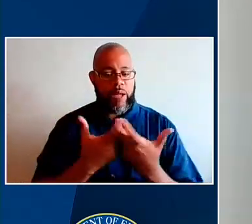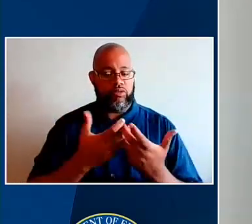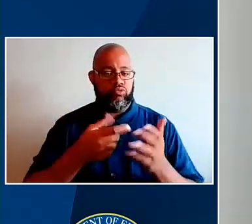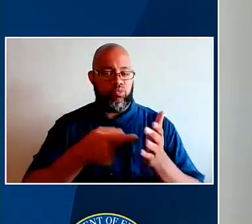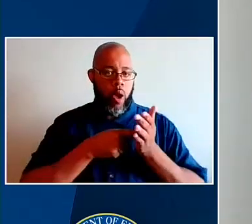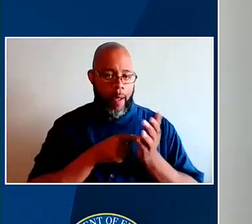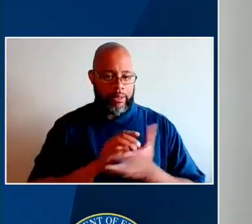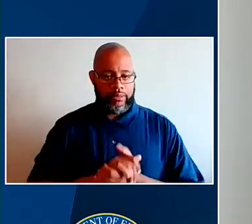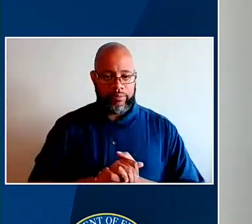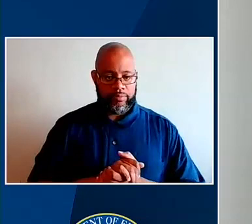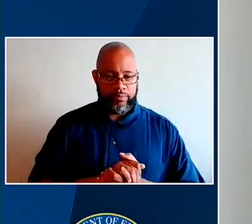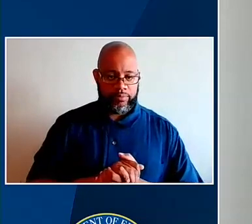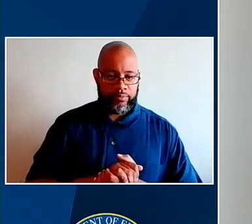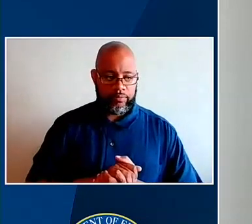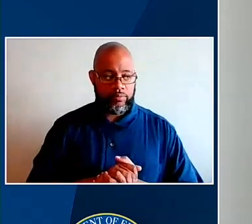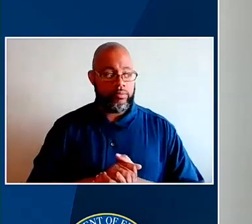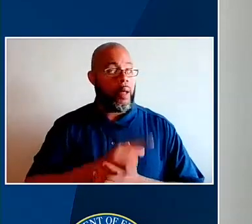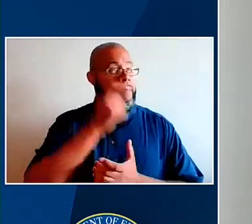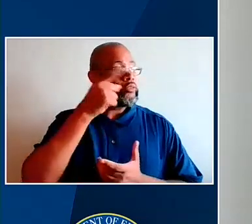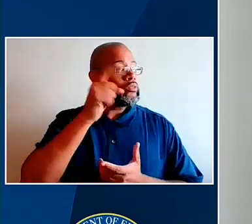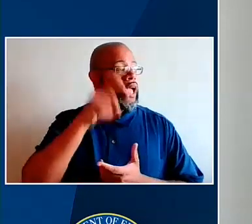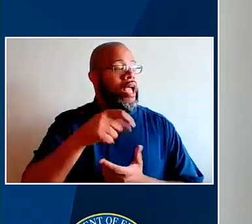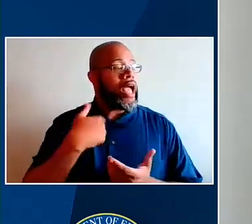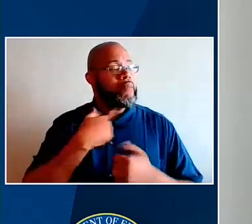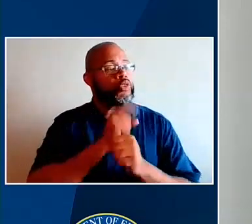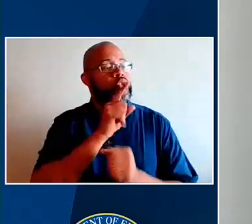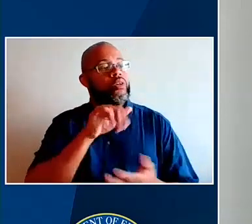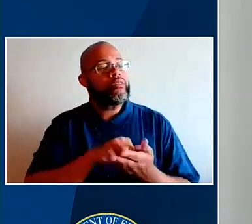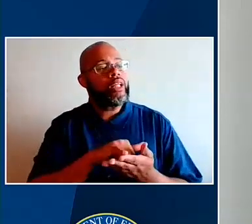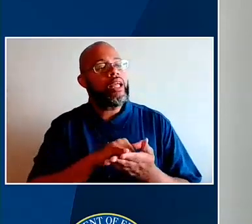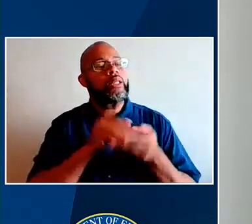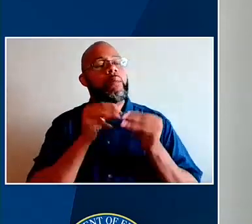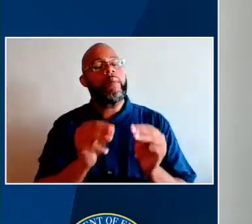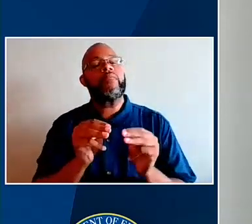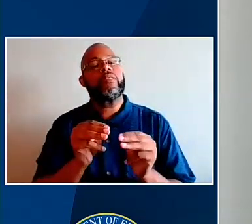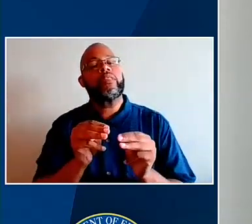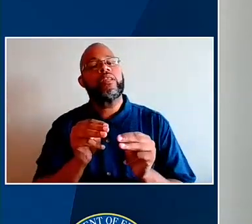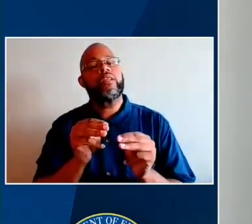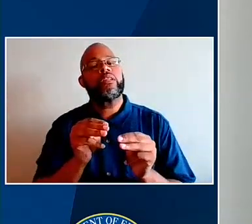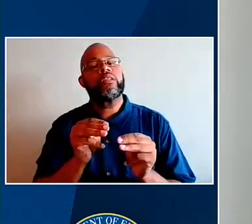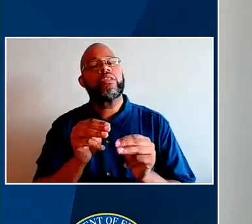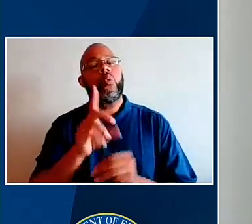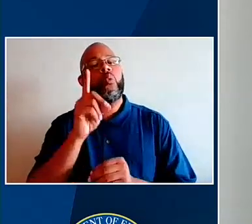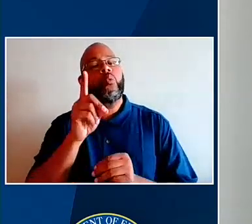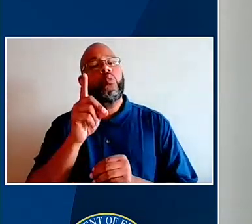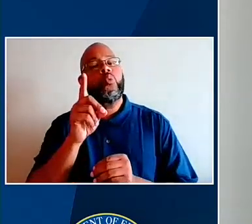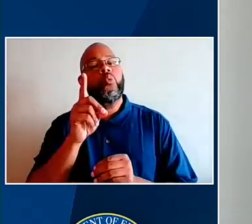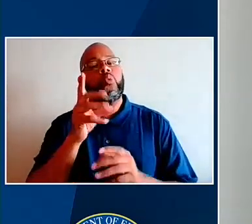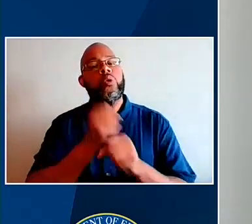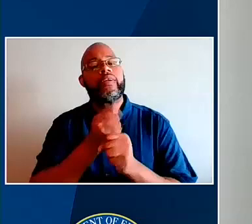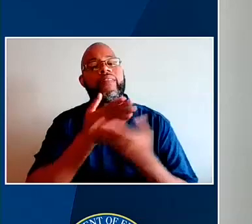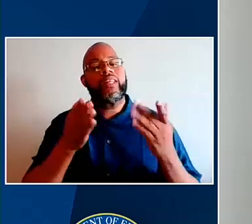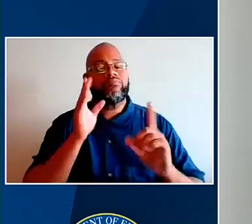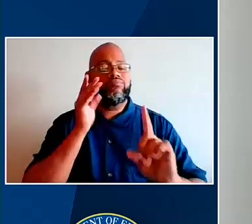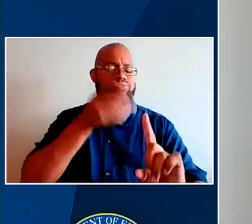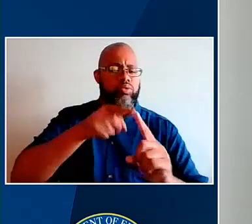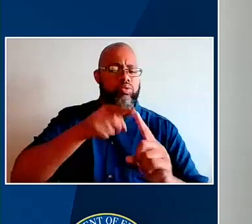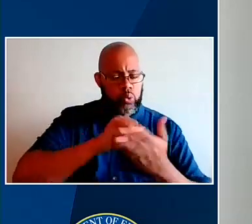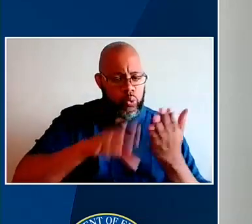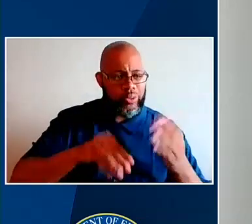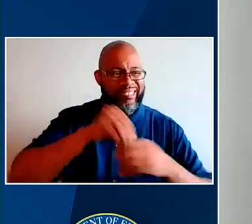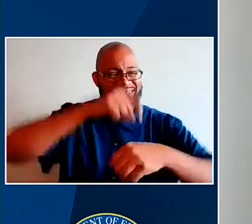requirements, because you have to ensure that method would ultimately get these things to the students in